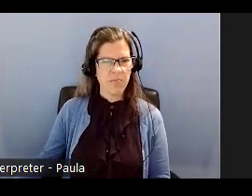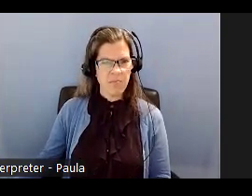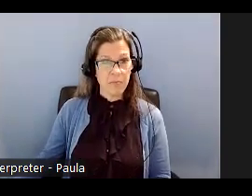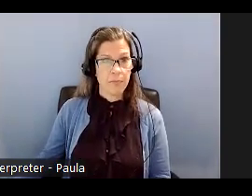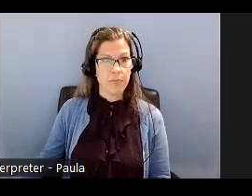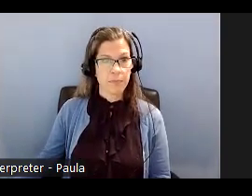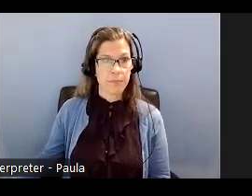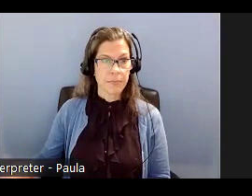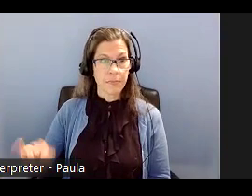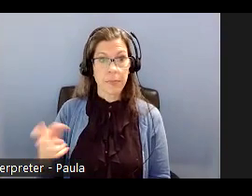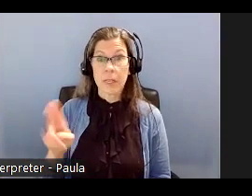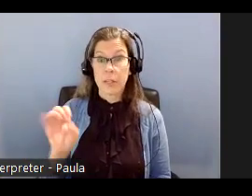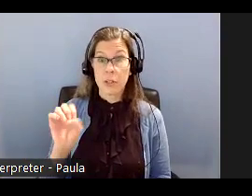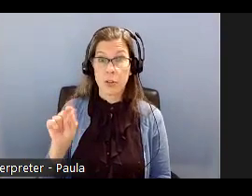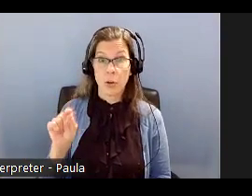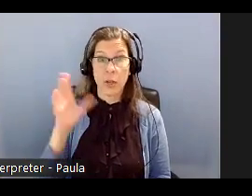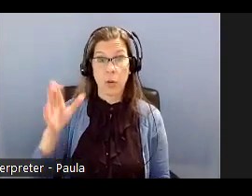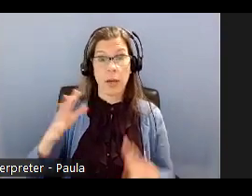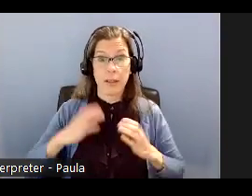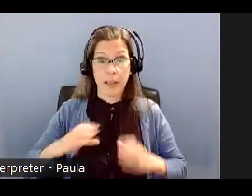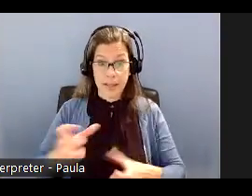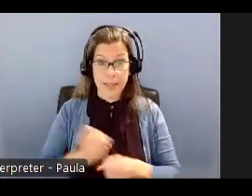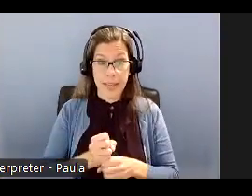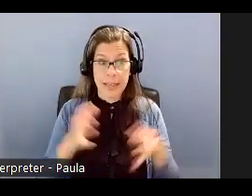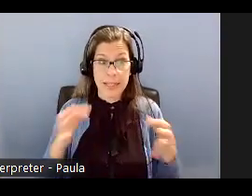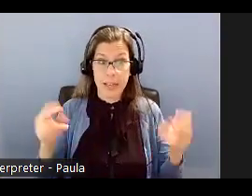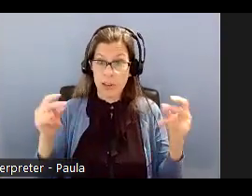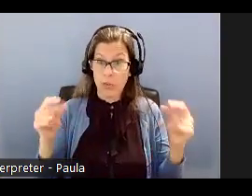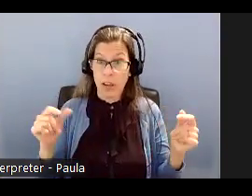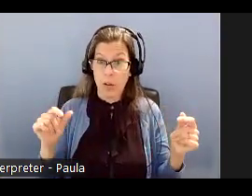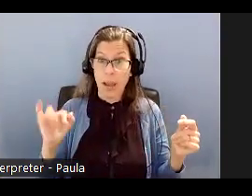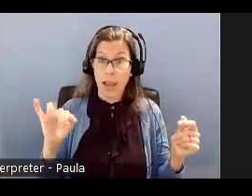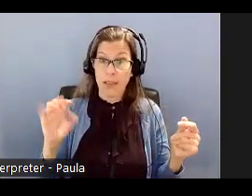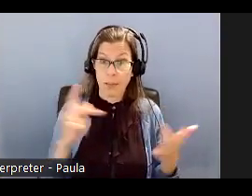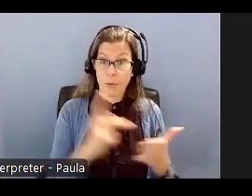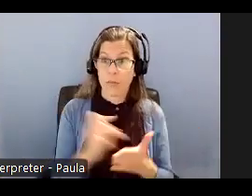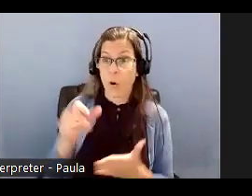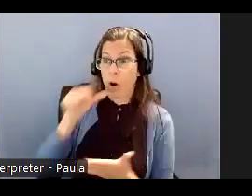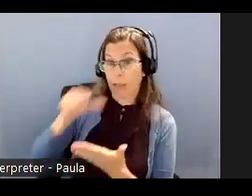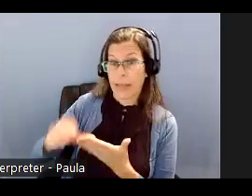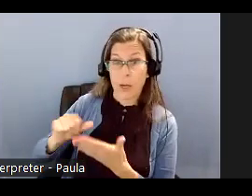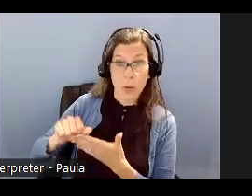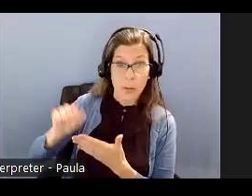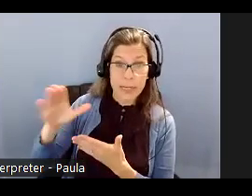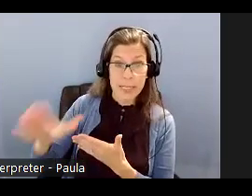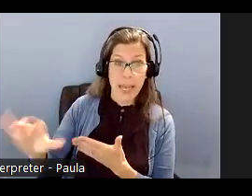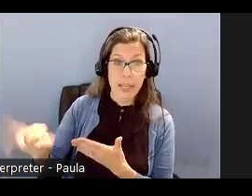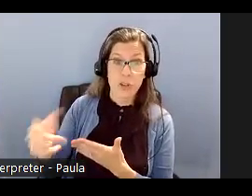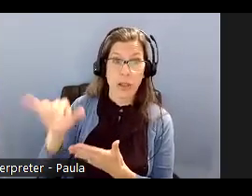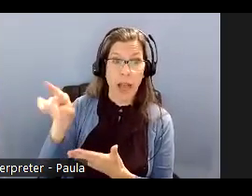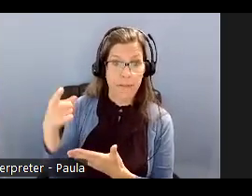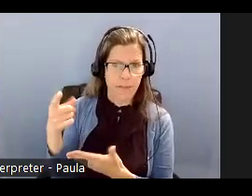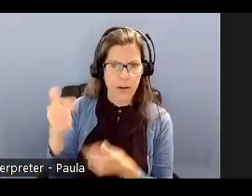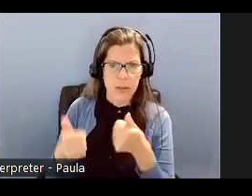On June 20th, will clients receive a decision right away if approved, or will a letter be sent on July